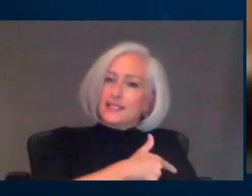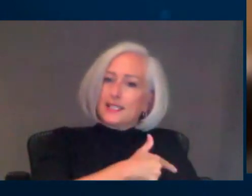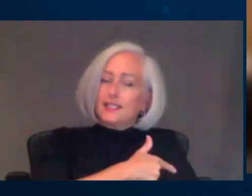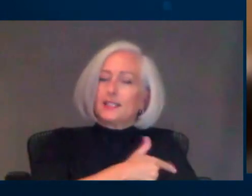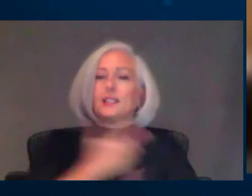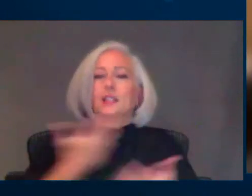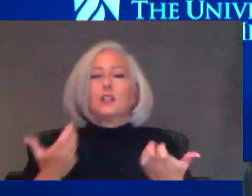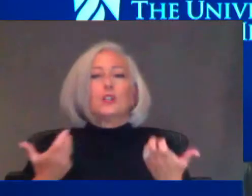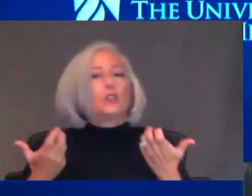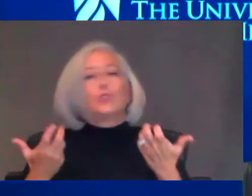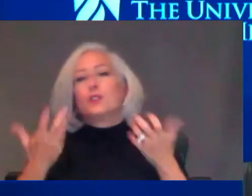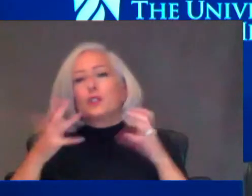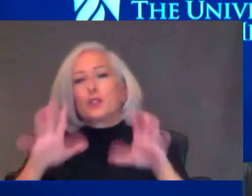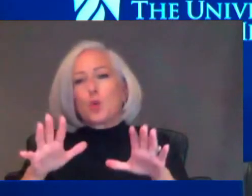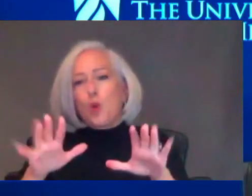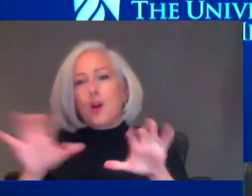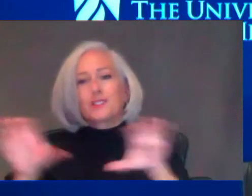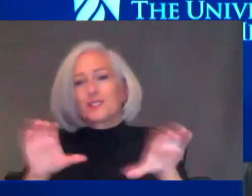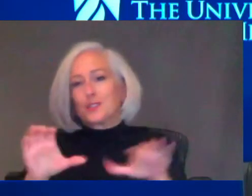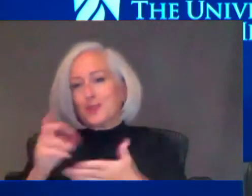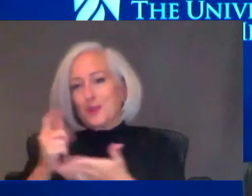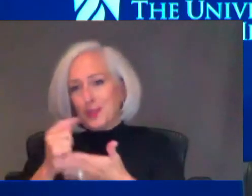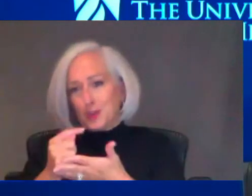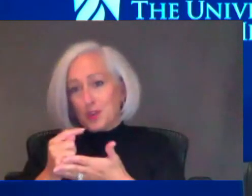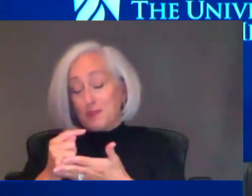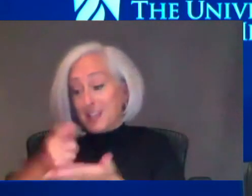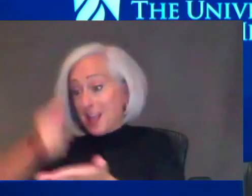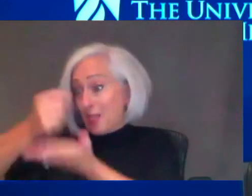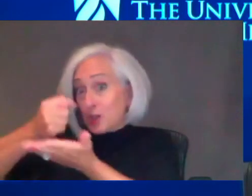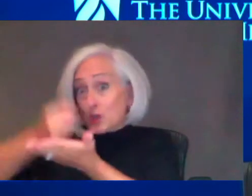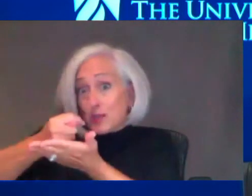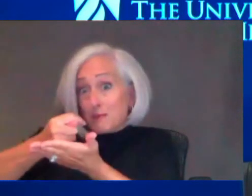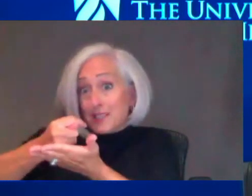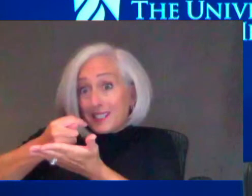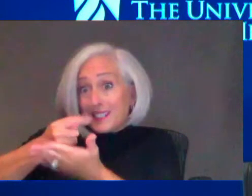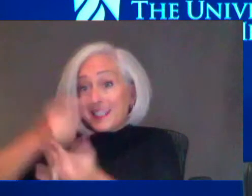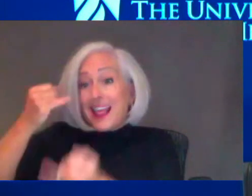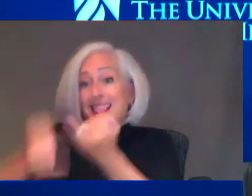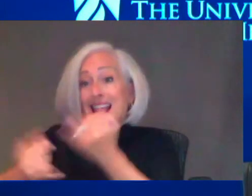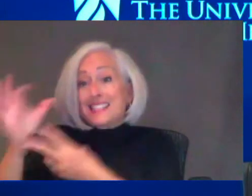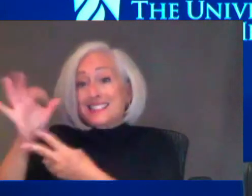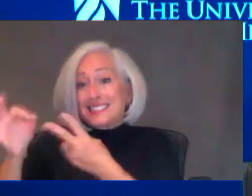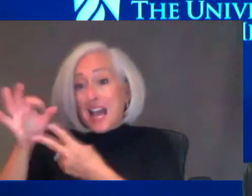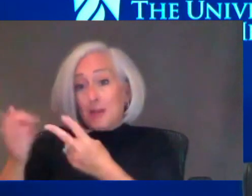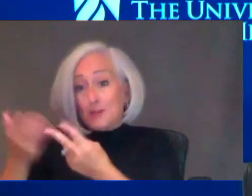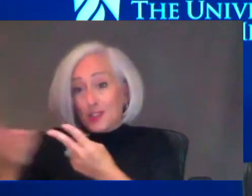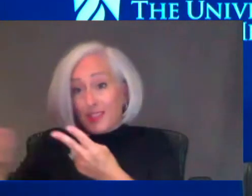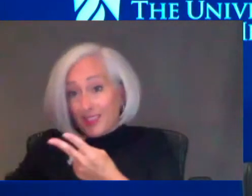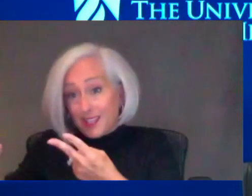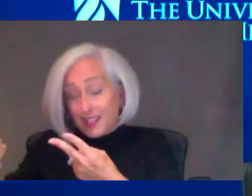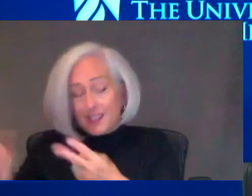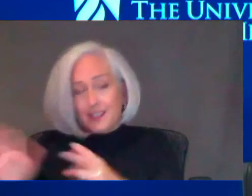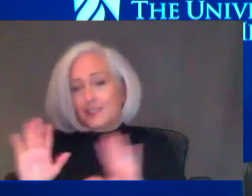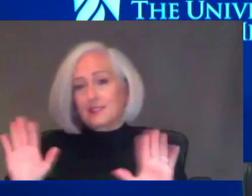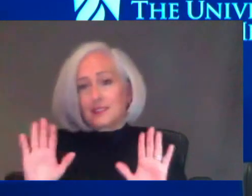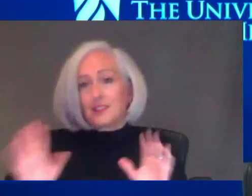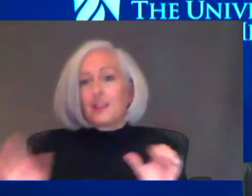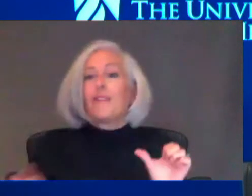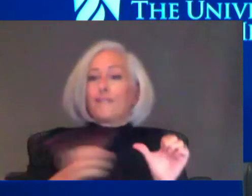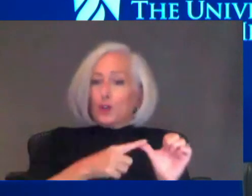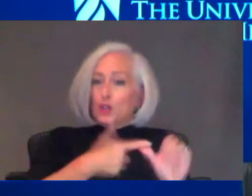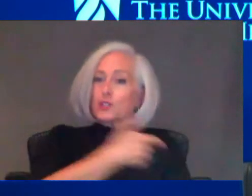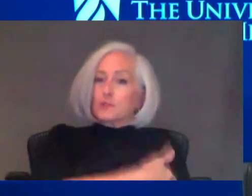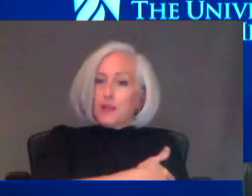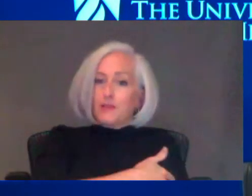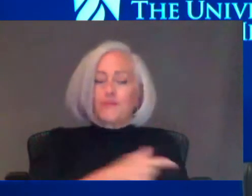the science, I'm going to say trust Amber. Love it. Because that's what we do every day. Love it. All right. thank you guys for sticking around for those, and